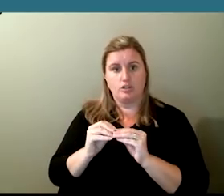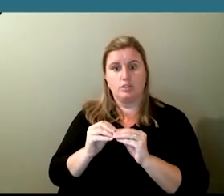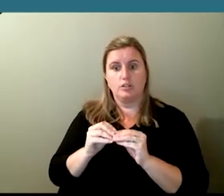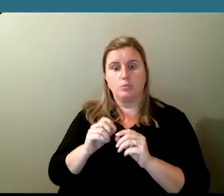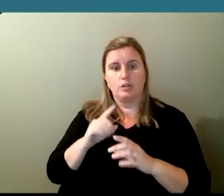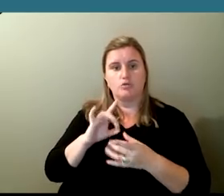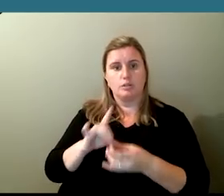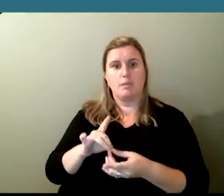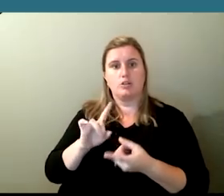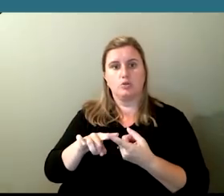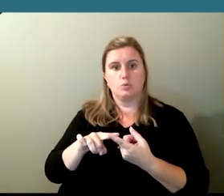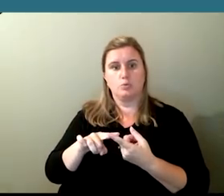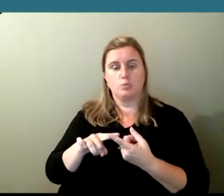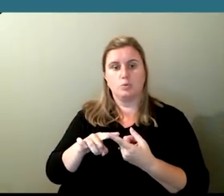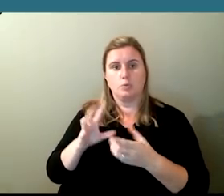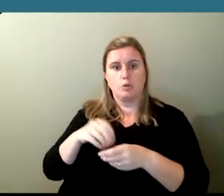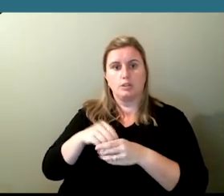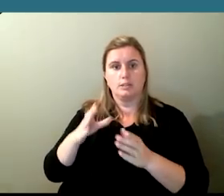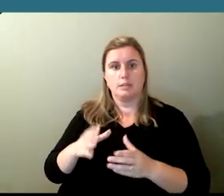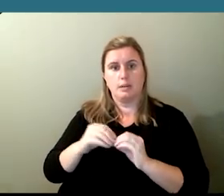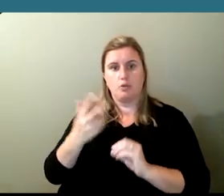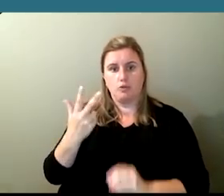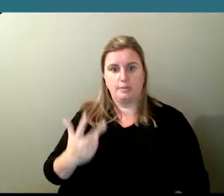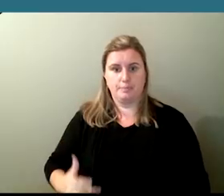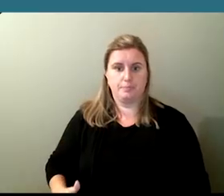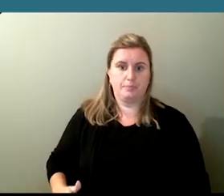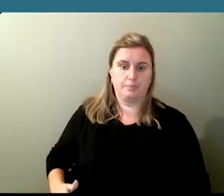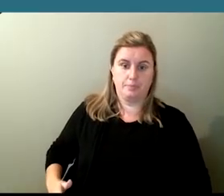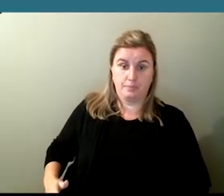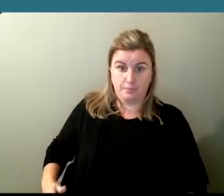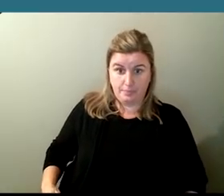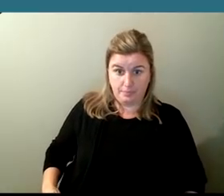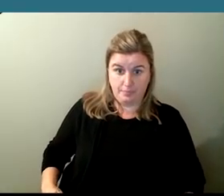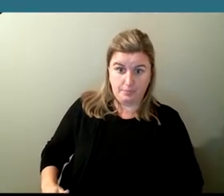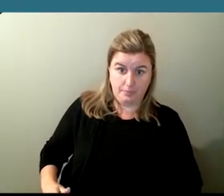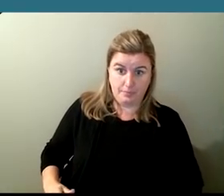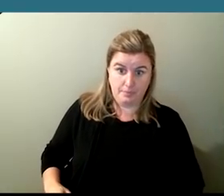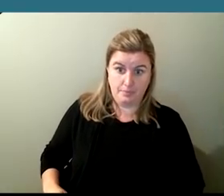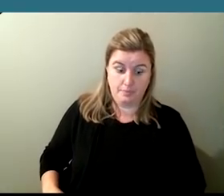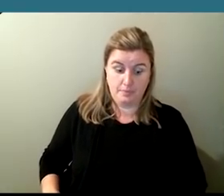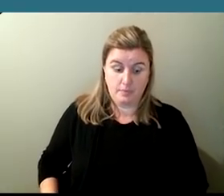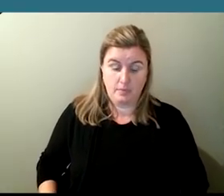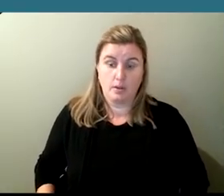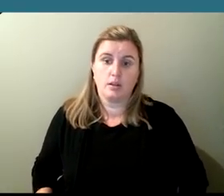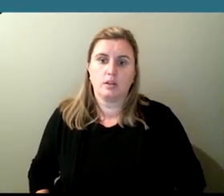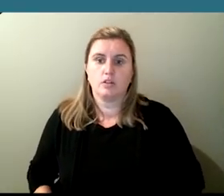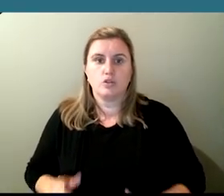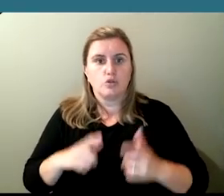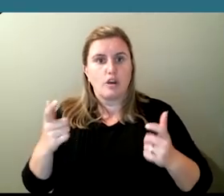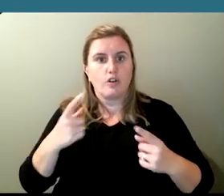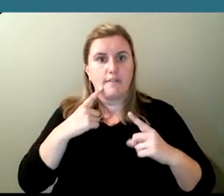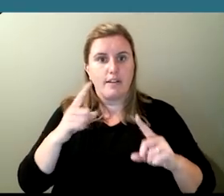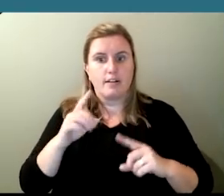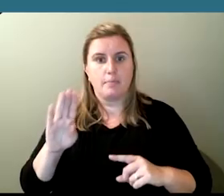to participant 3. As mentioned, a greater effect of